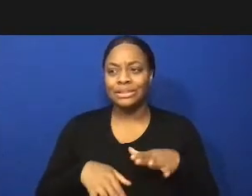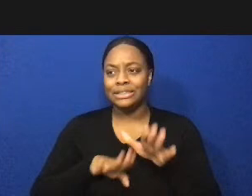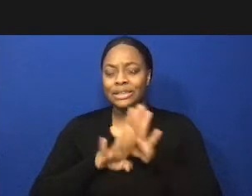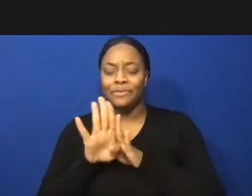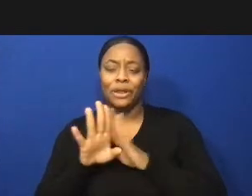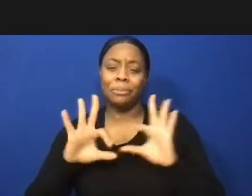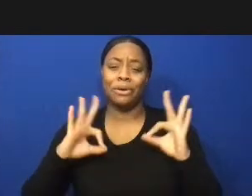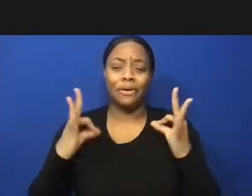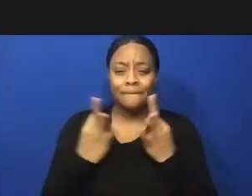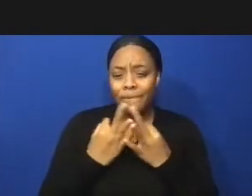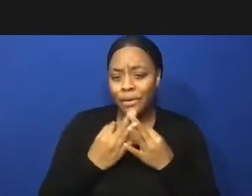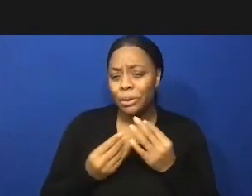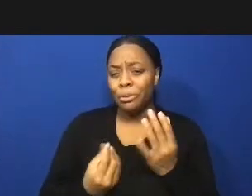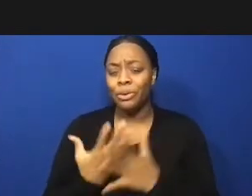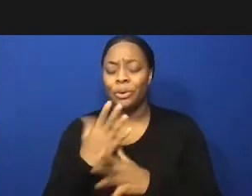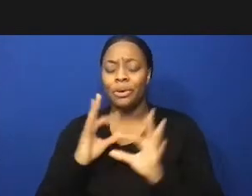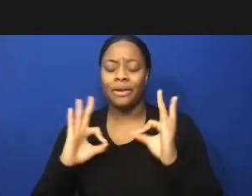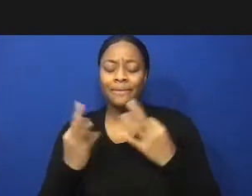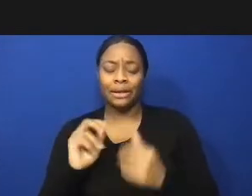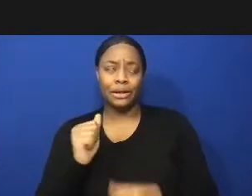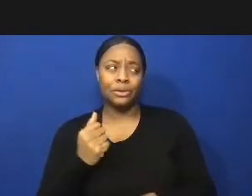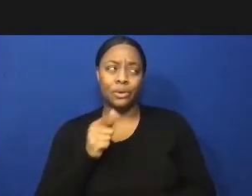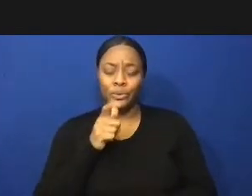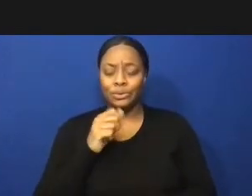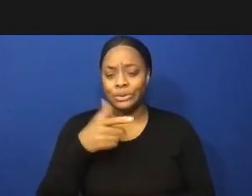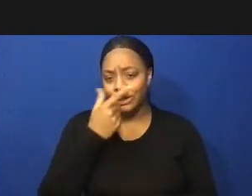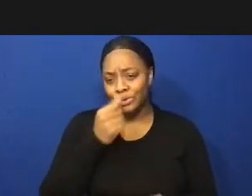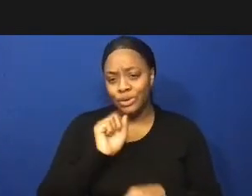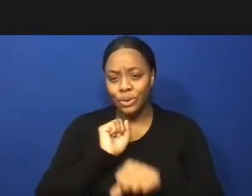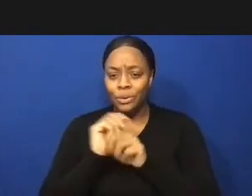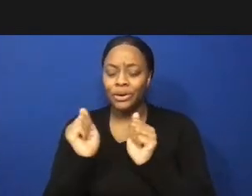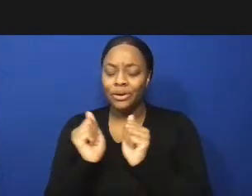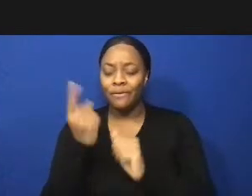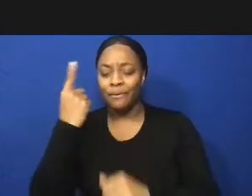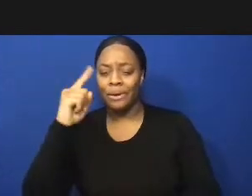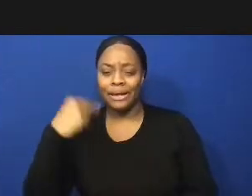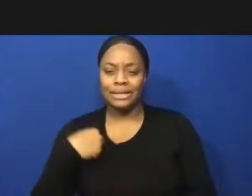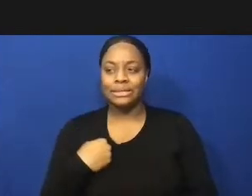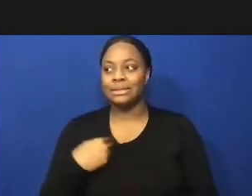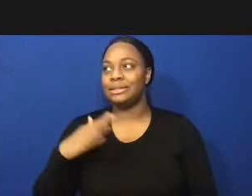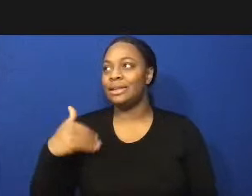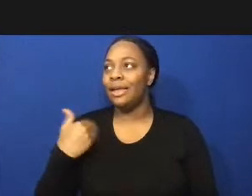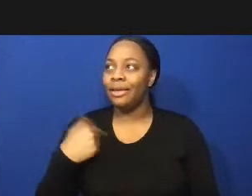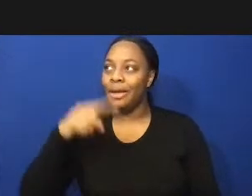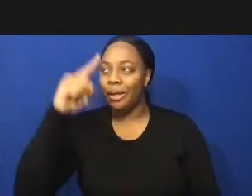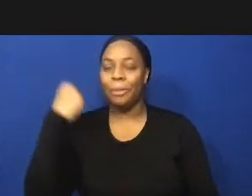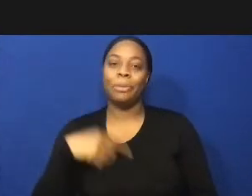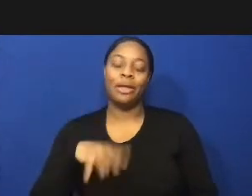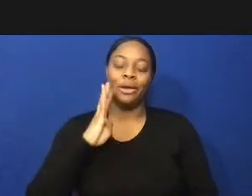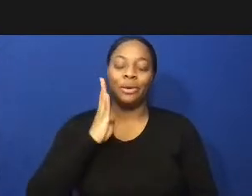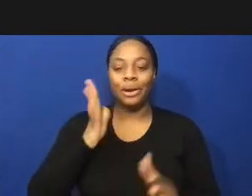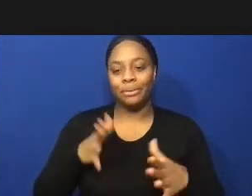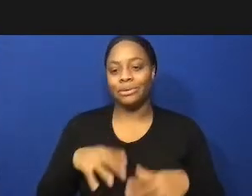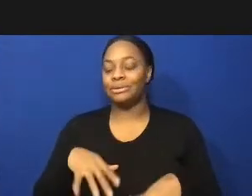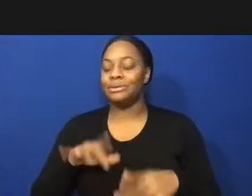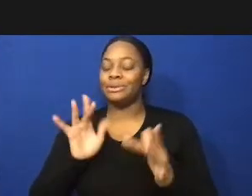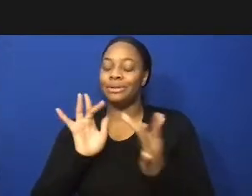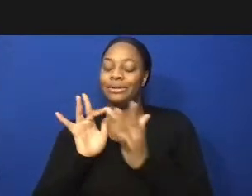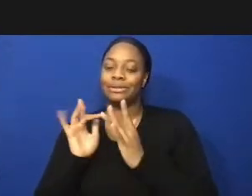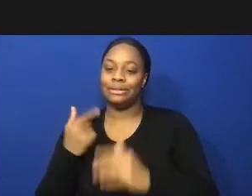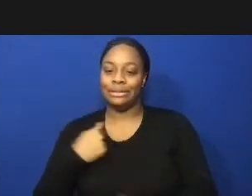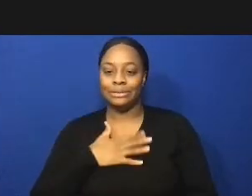So if there is anyone interested in working for us, young Black creatives, please get in touch with